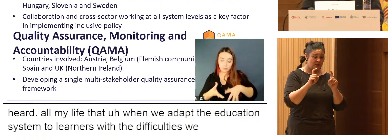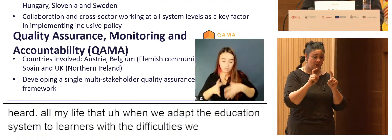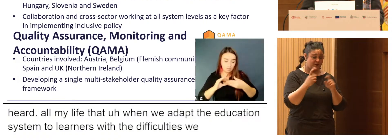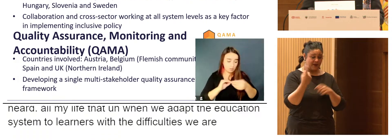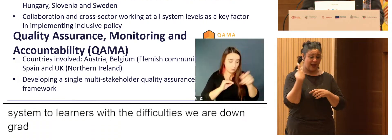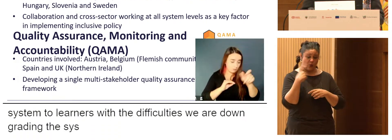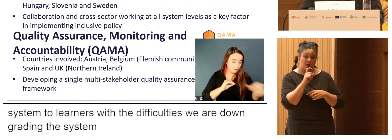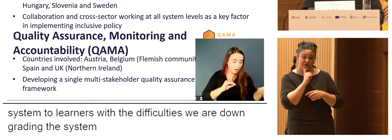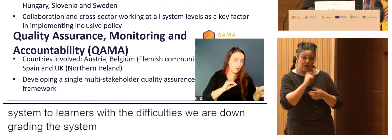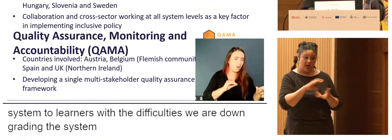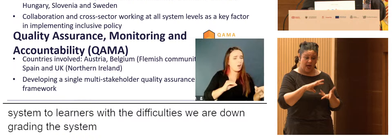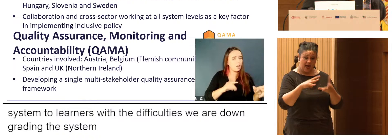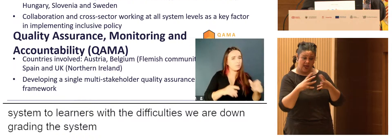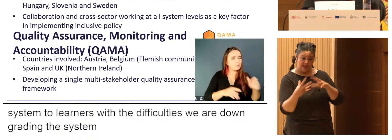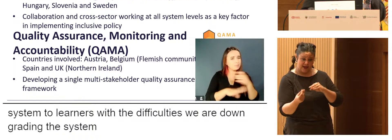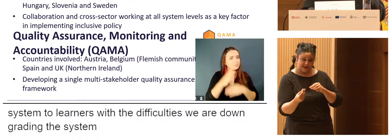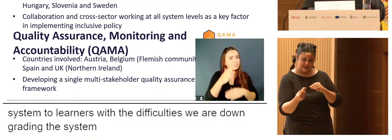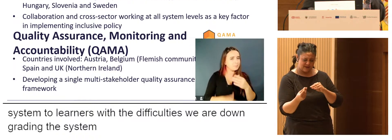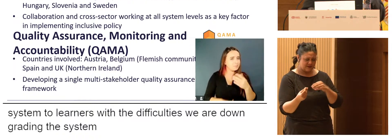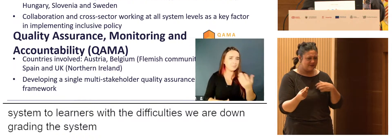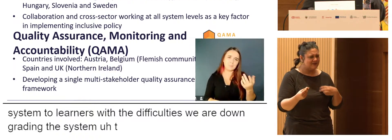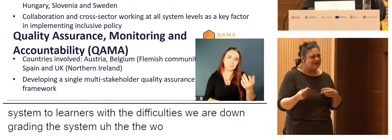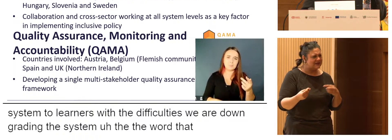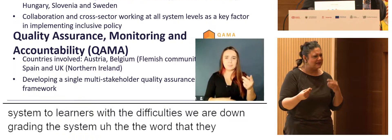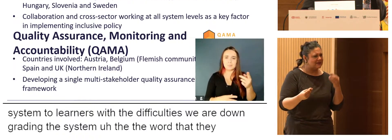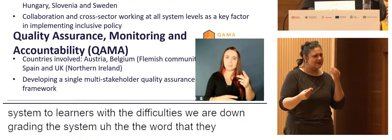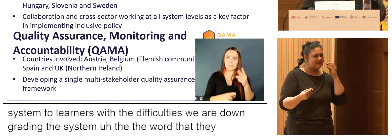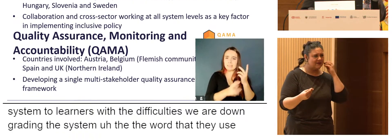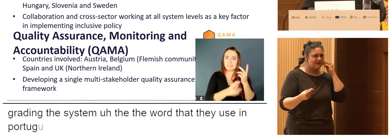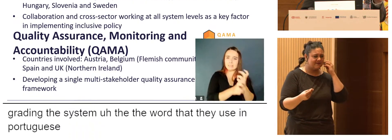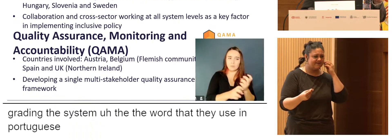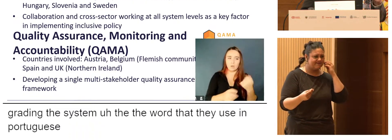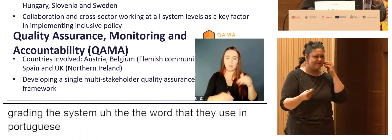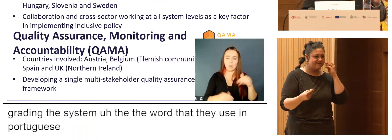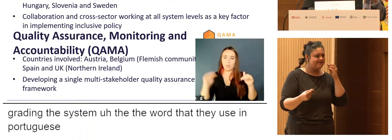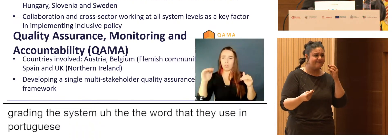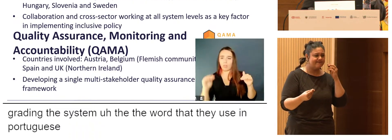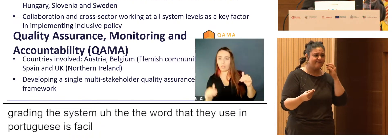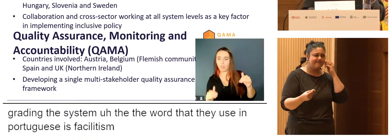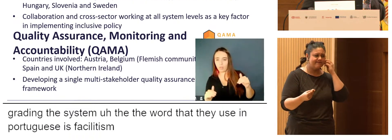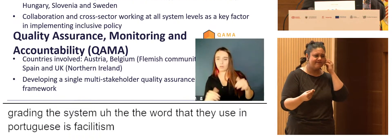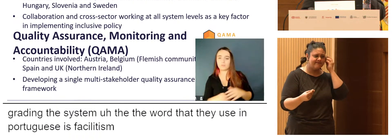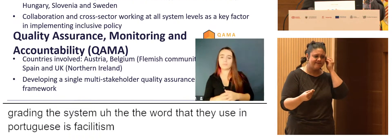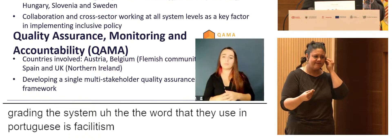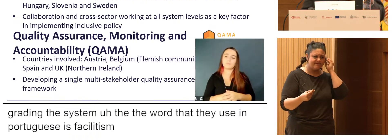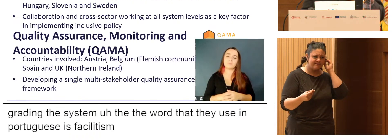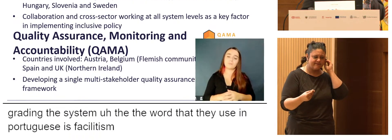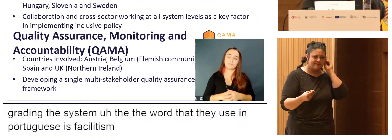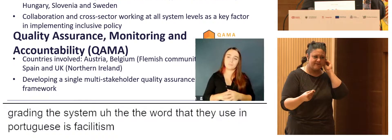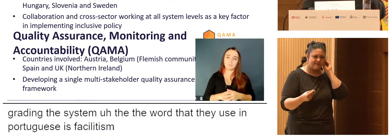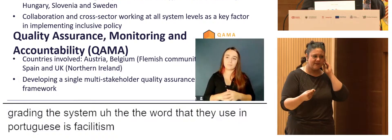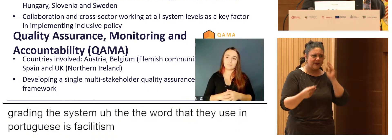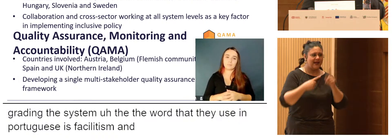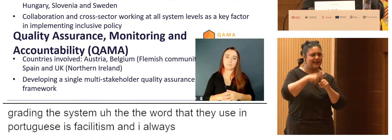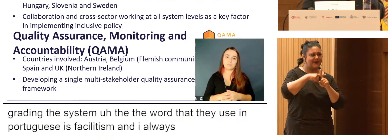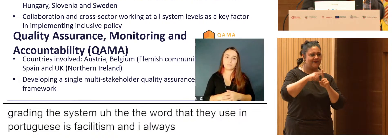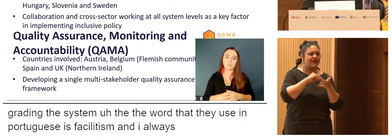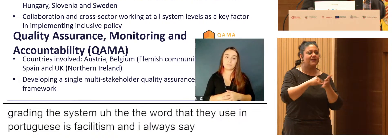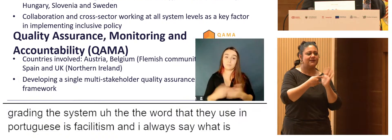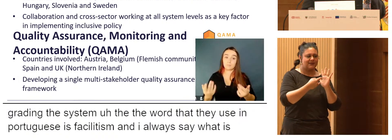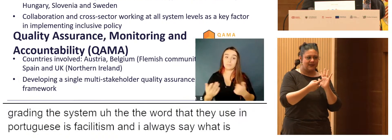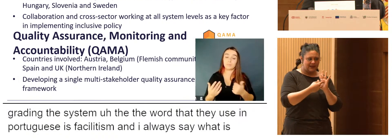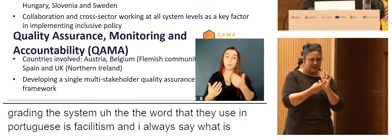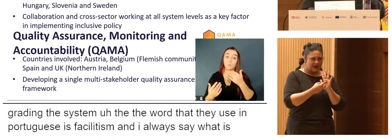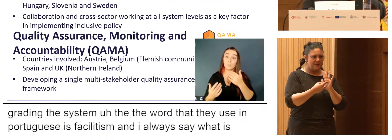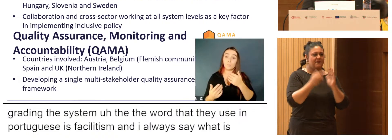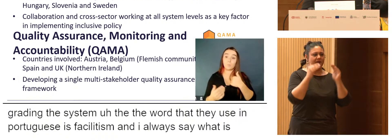system. The word that they use in Portuguese is facilitismo. And I always say what is fácil,